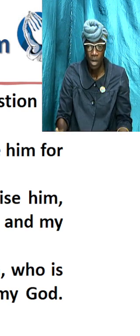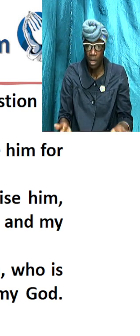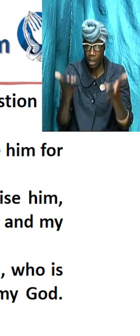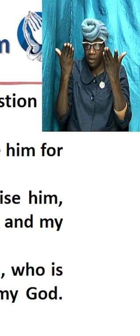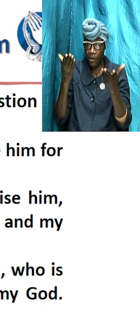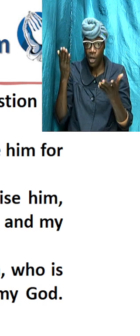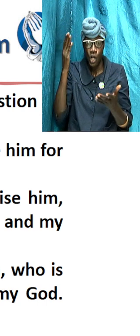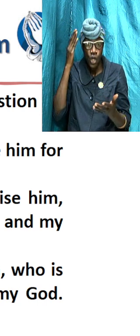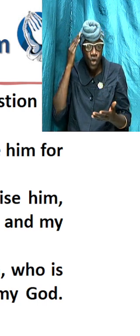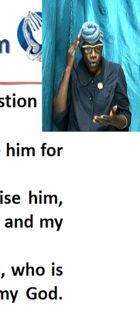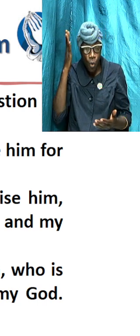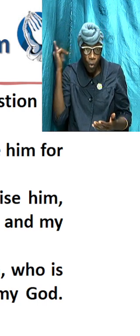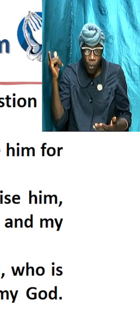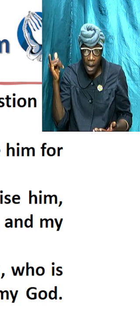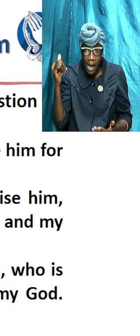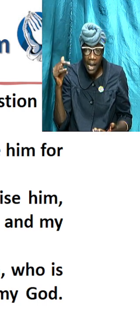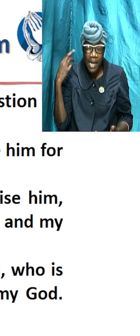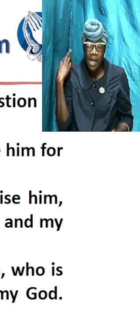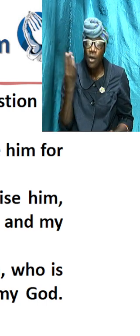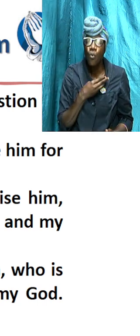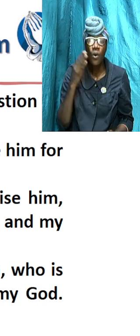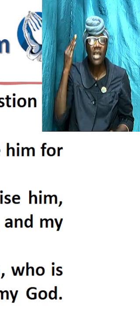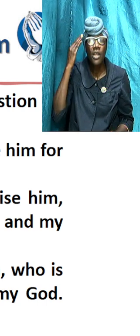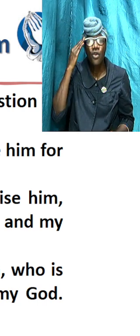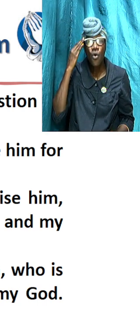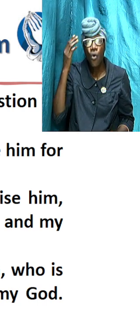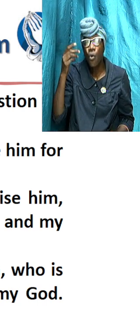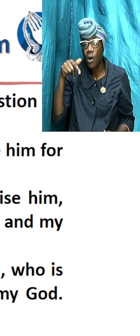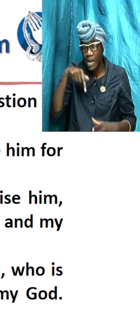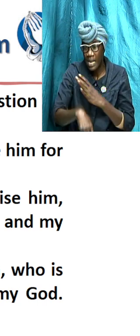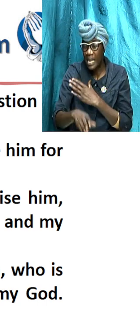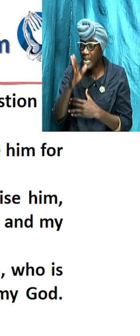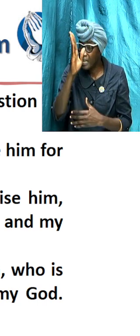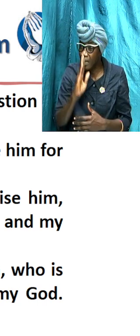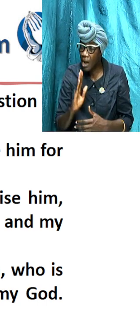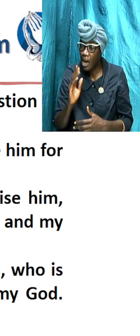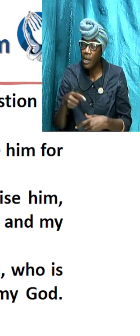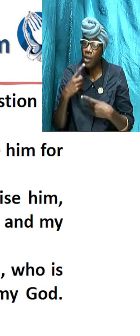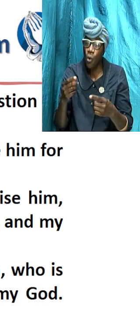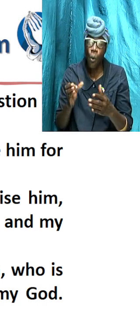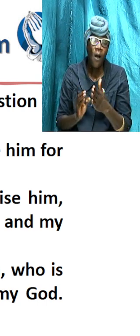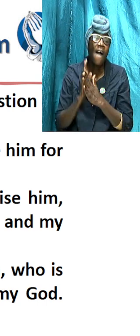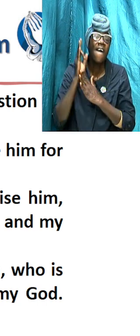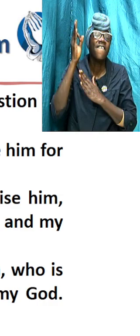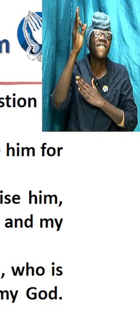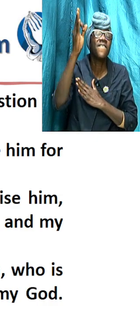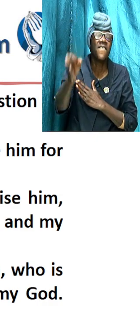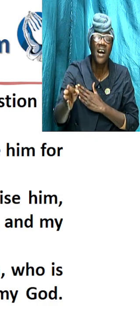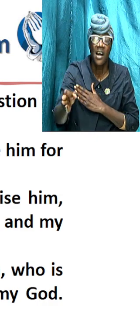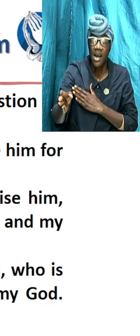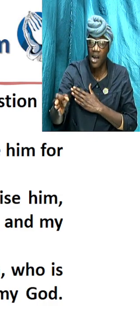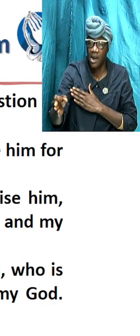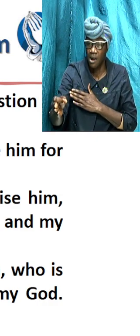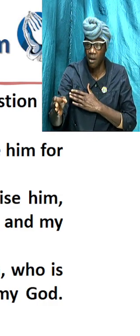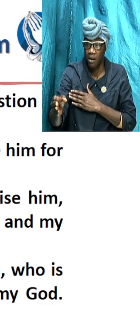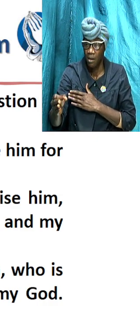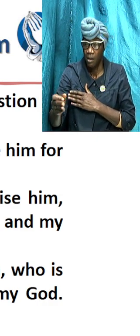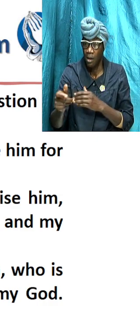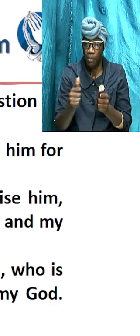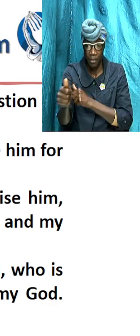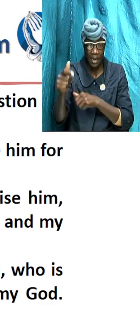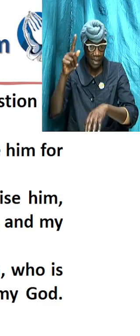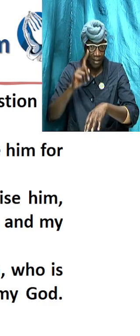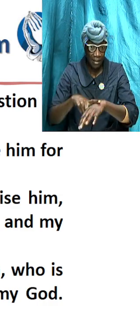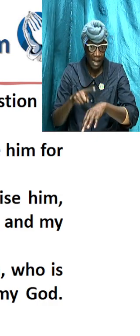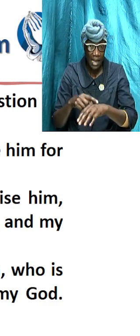we know that in God, it goes way beyond the framework of time. Amen. A lot of us